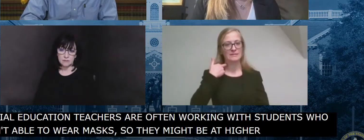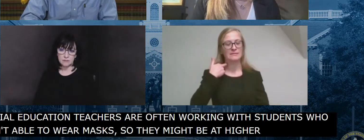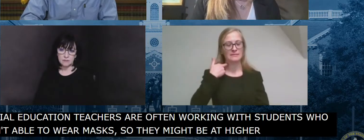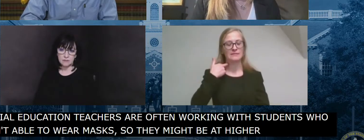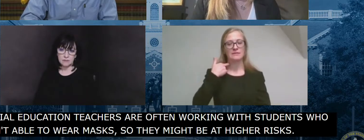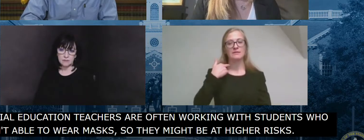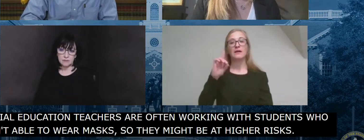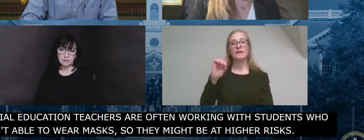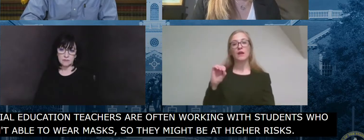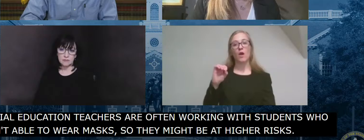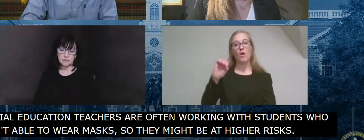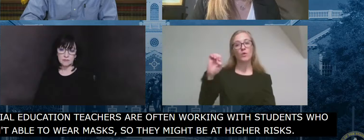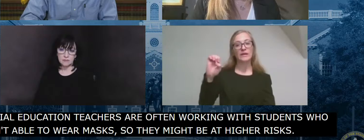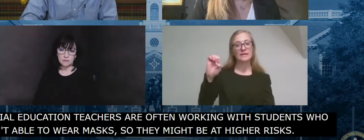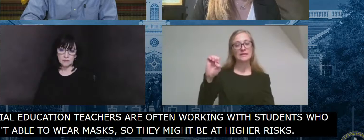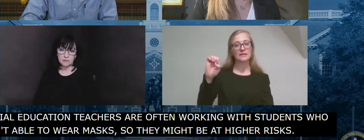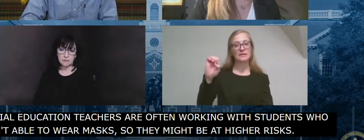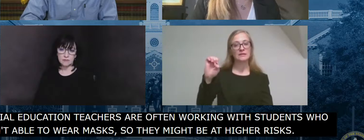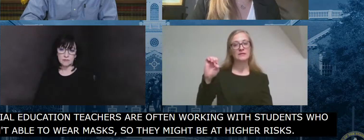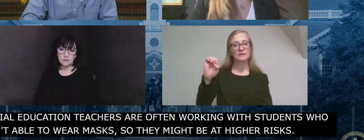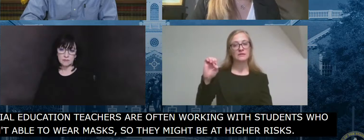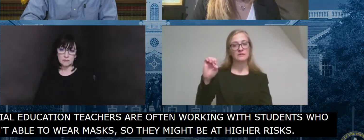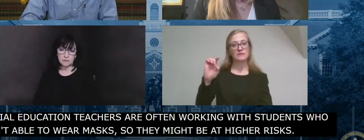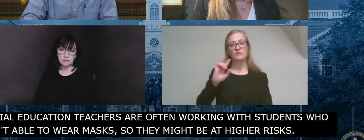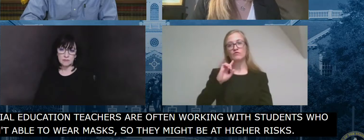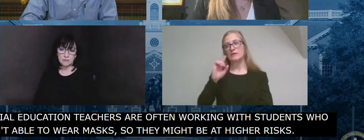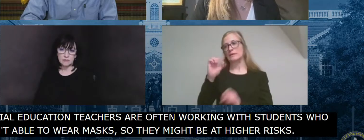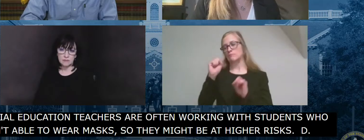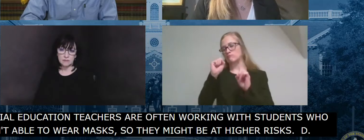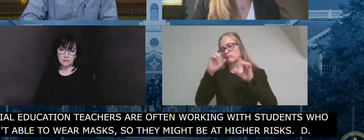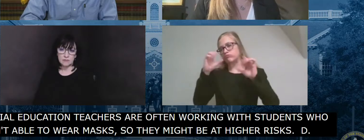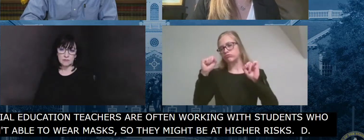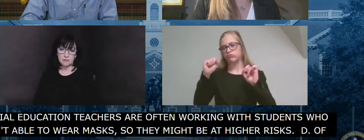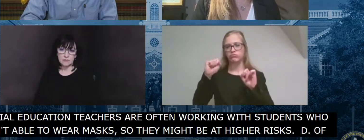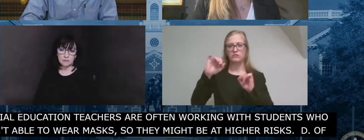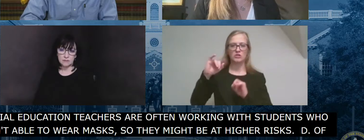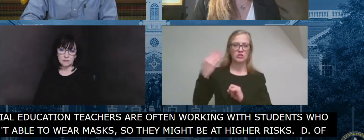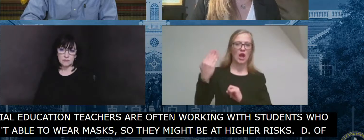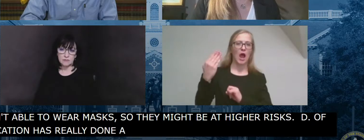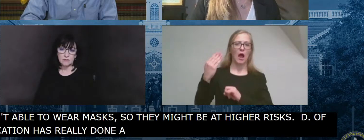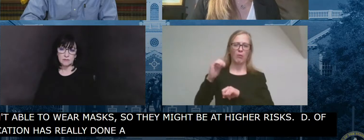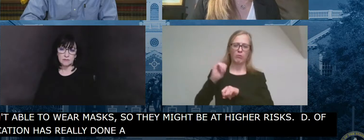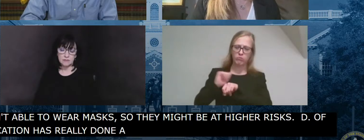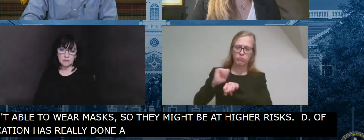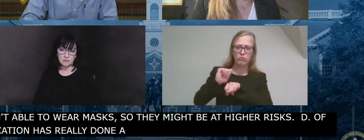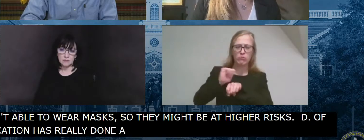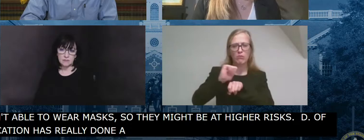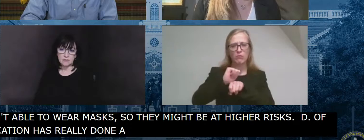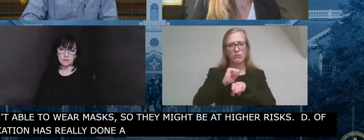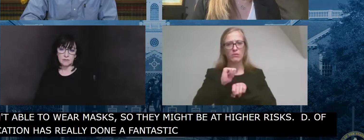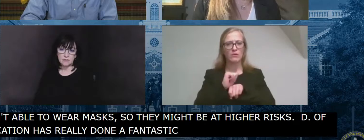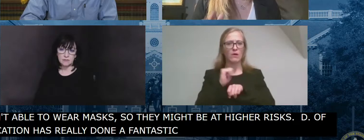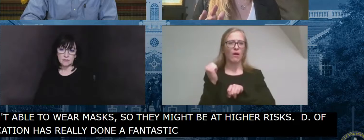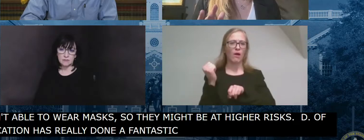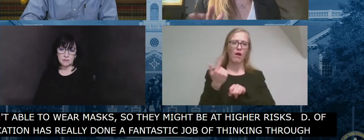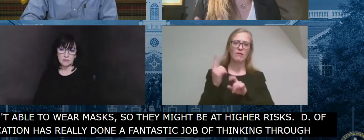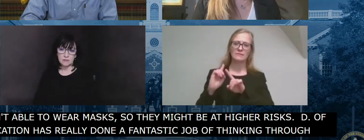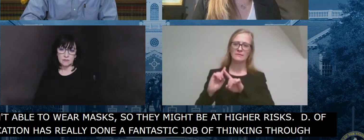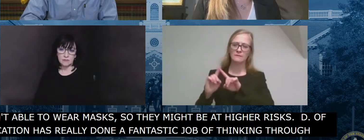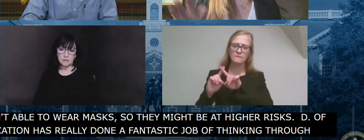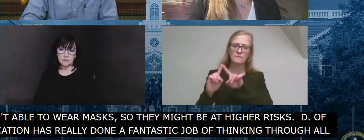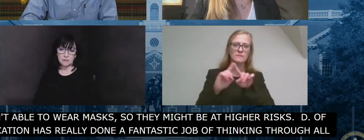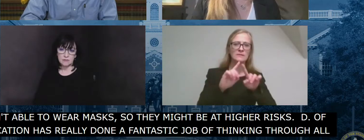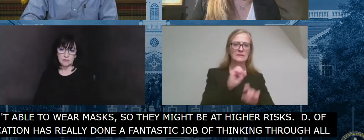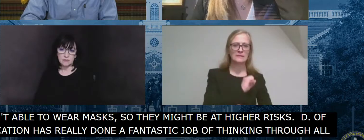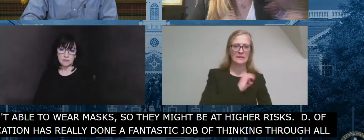Department of Education is really done a fantastic job of thinking through, you know, all the different